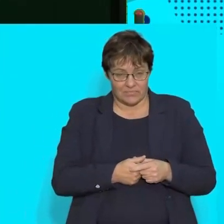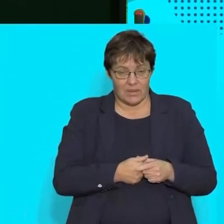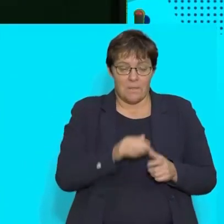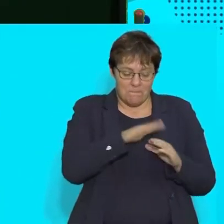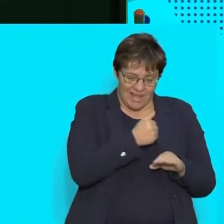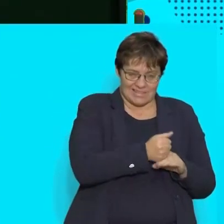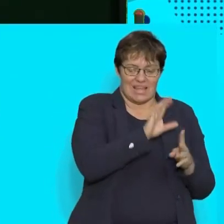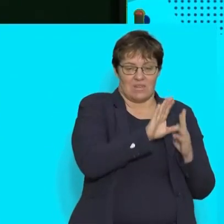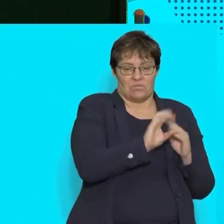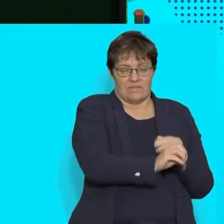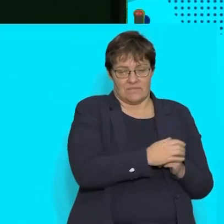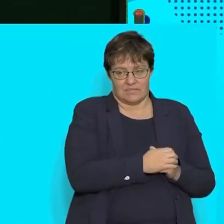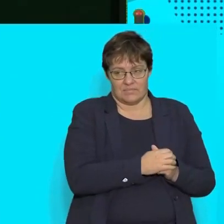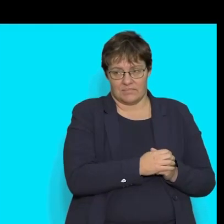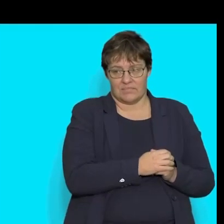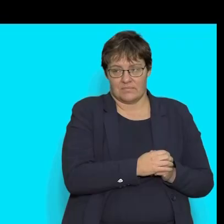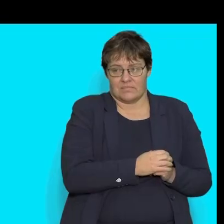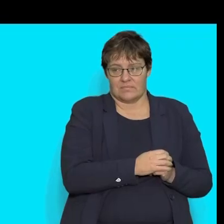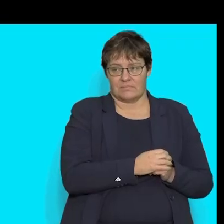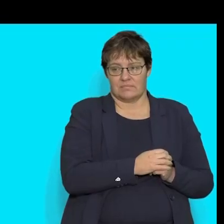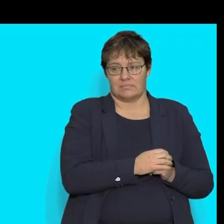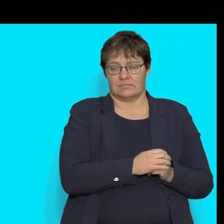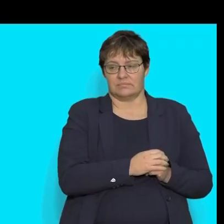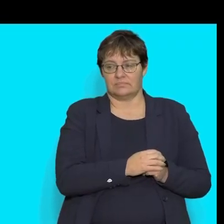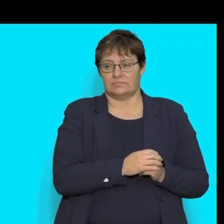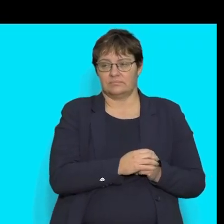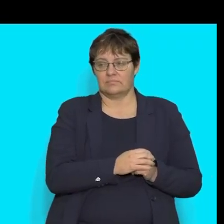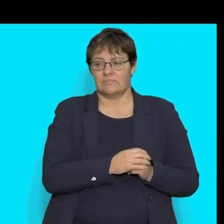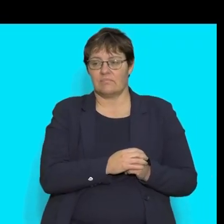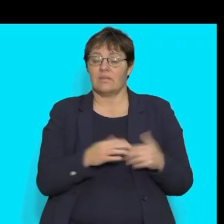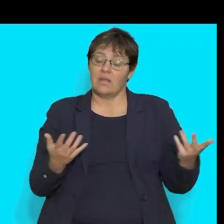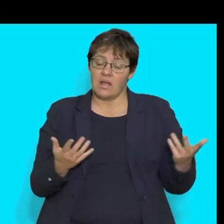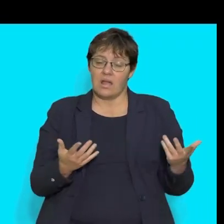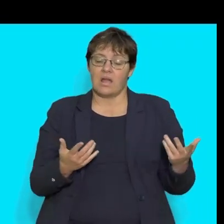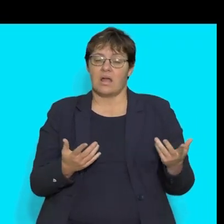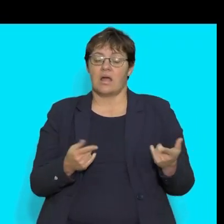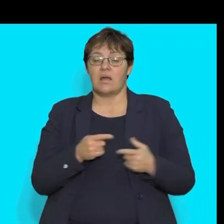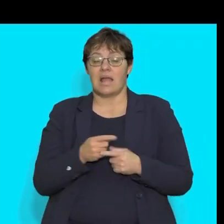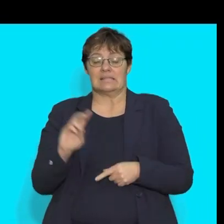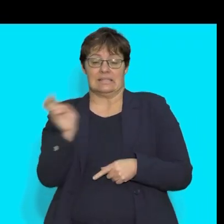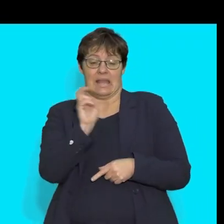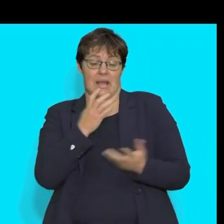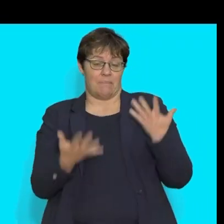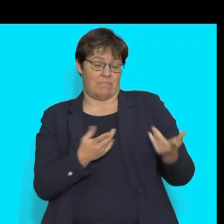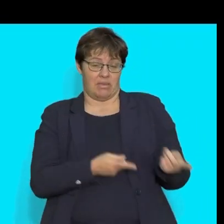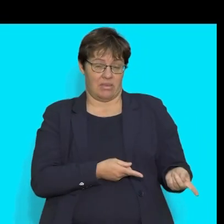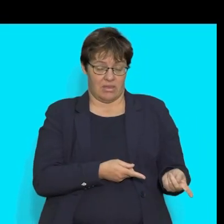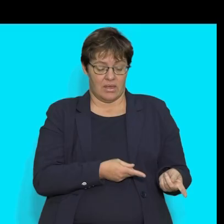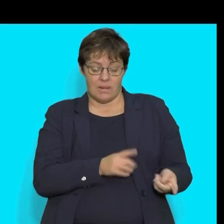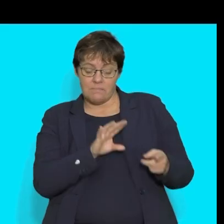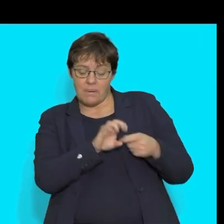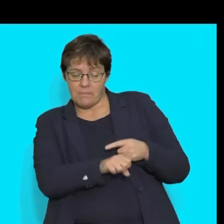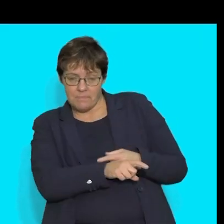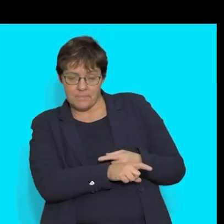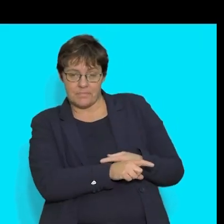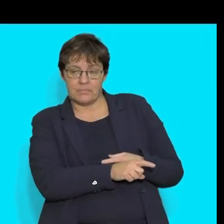based on a characteristic they have. Let's unpack another question. If the predator was a snake